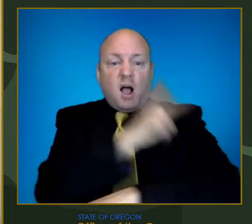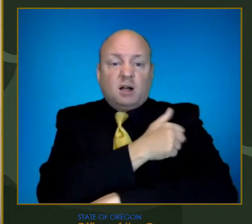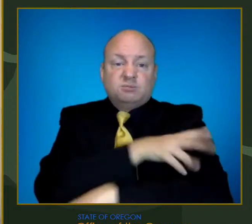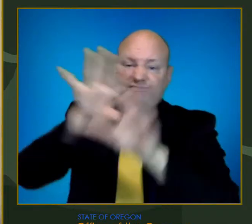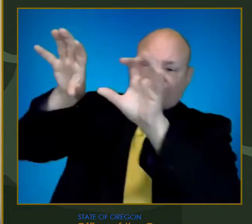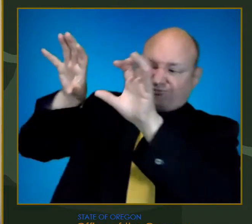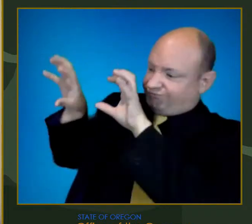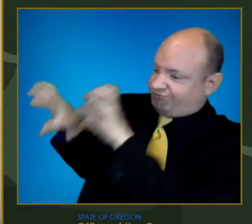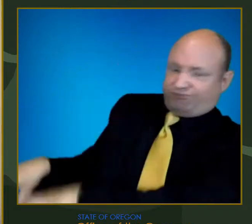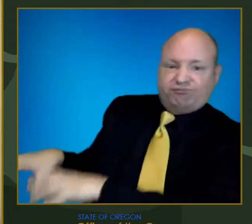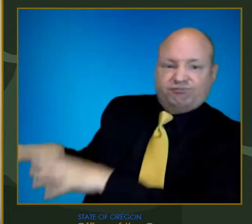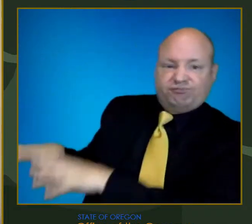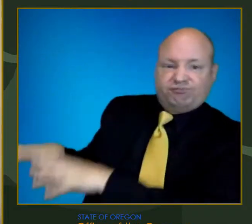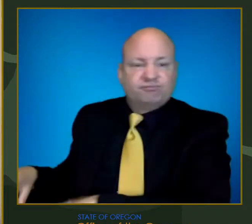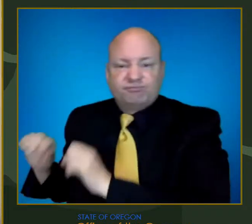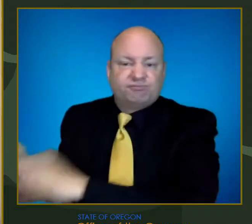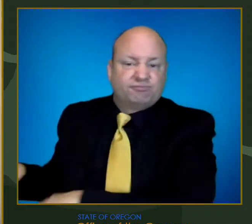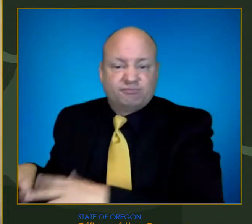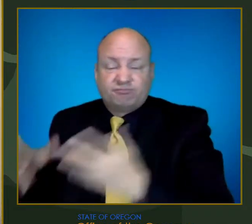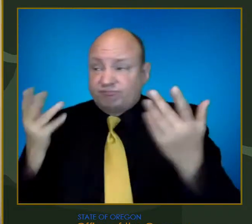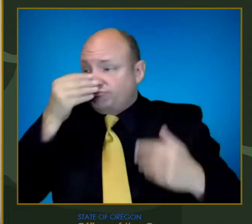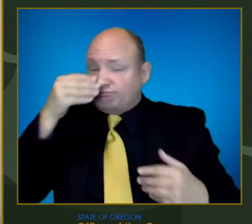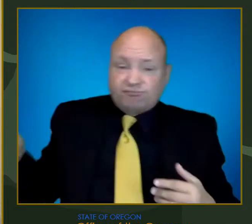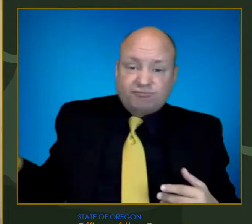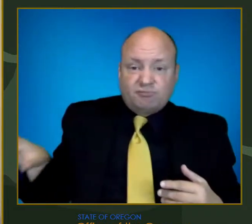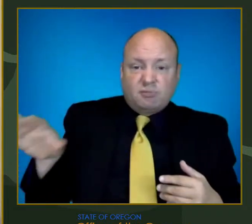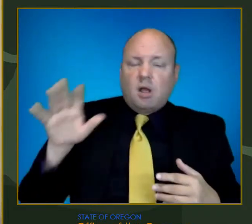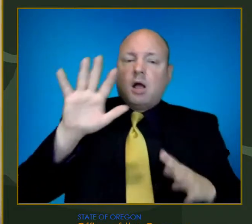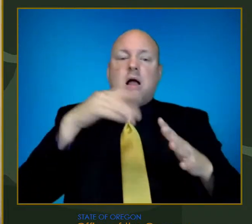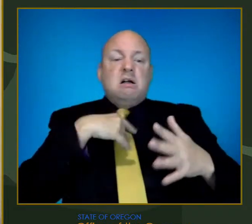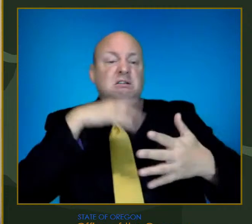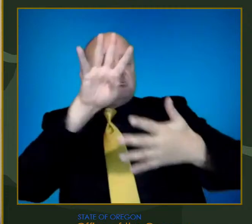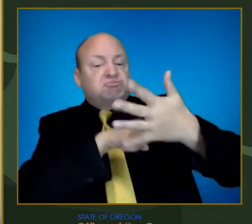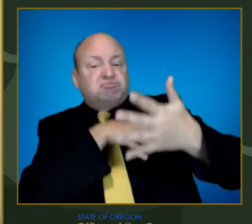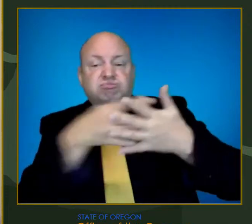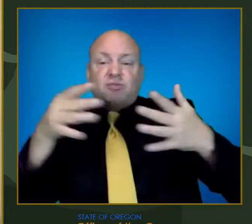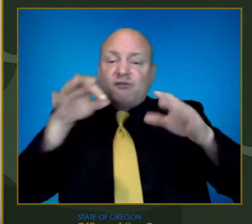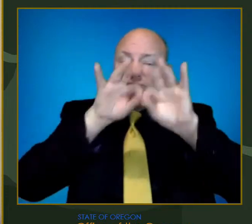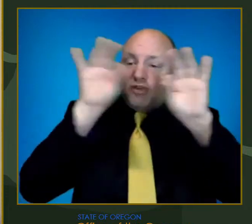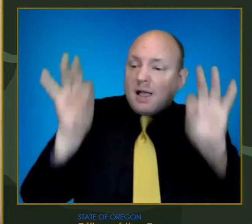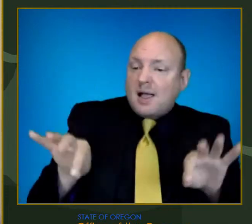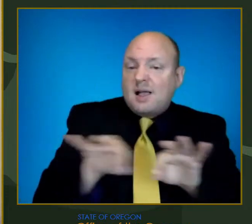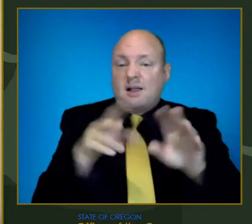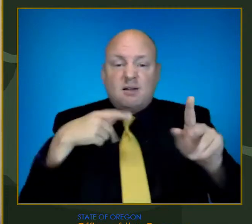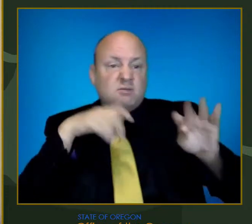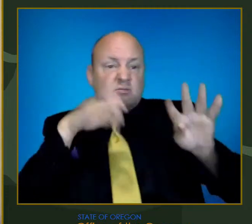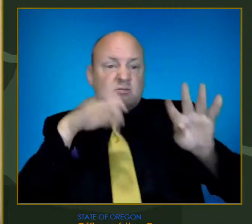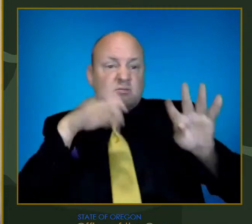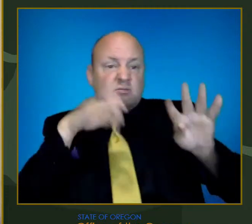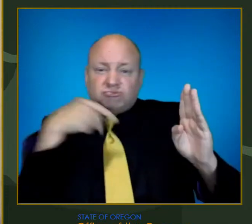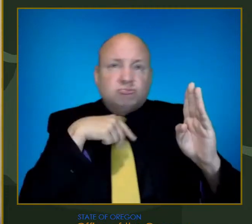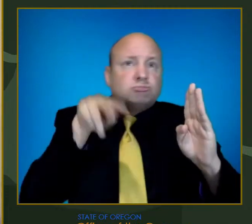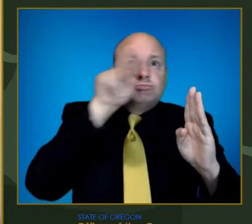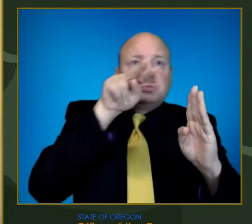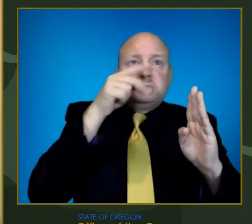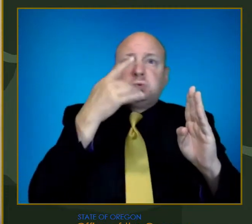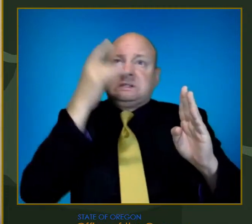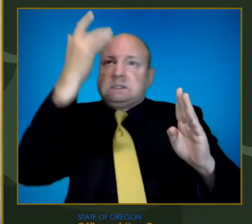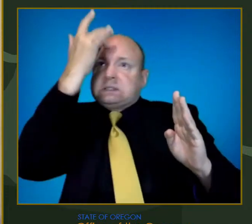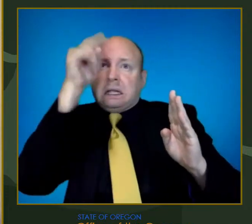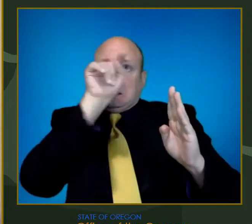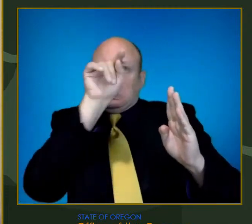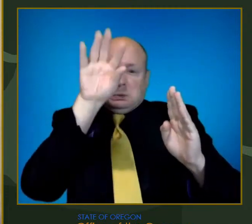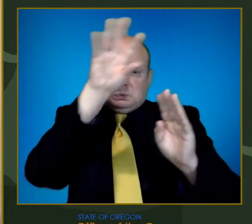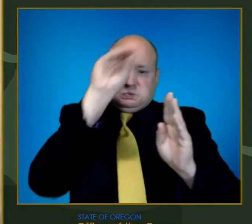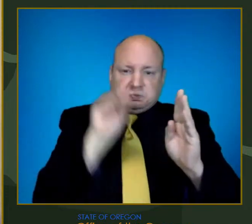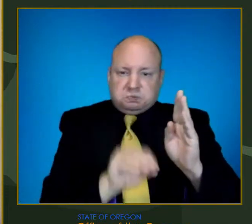to prioritize care during these types of crises and emergencies that ensures that we won't discriminate against people because of the